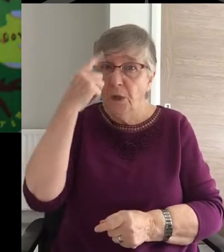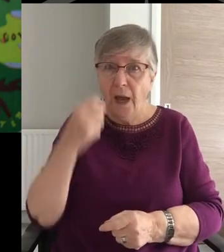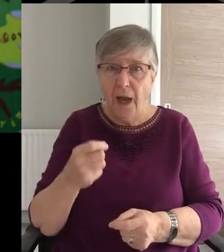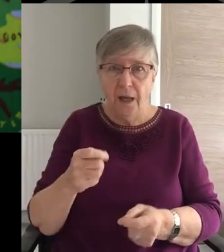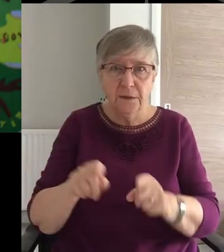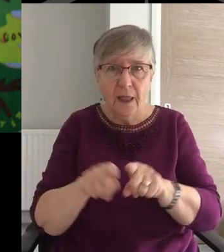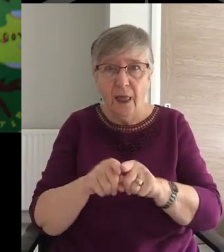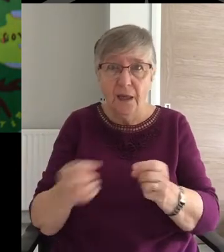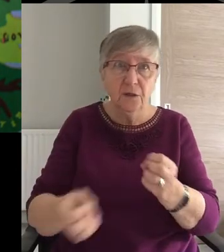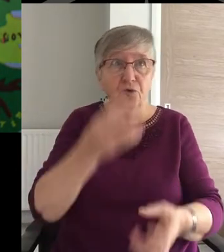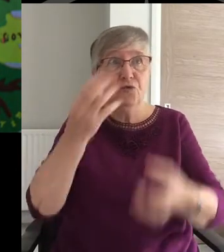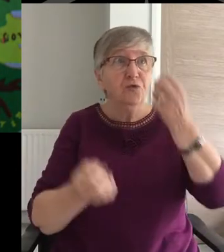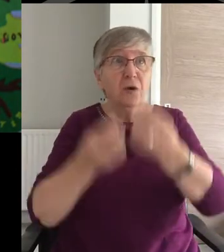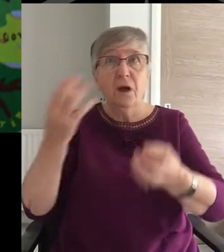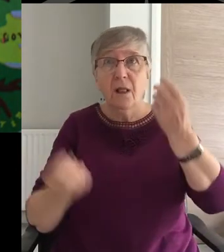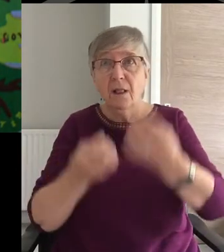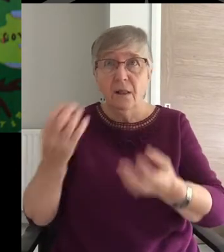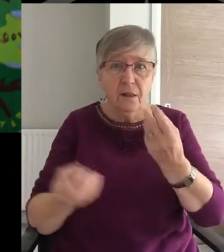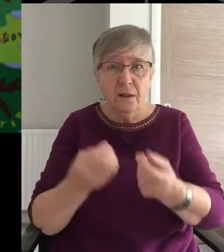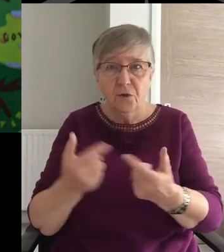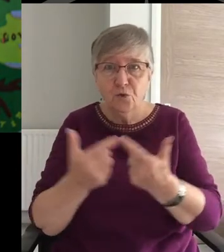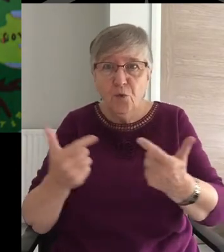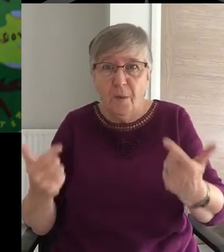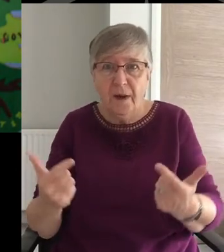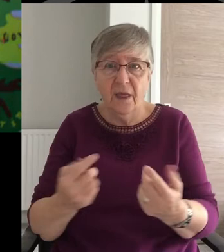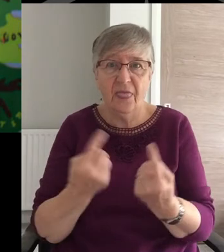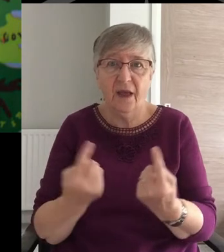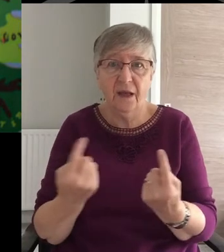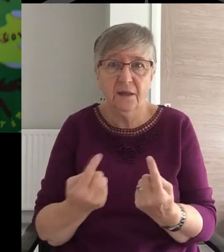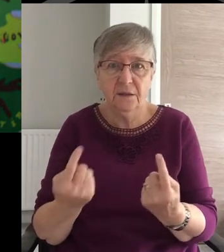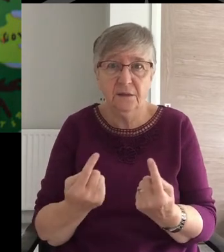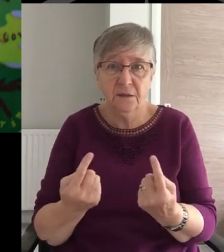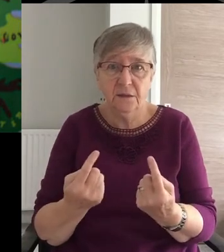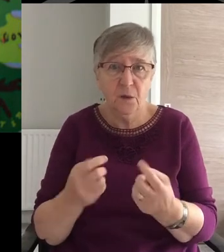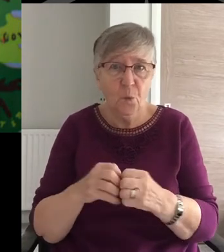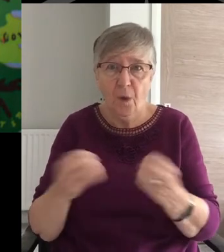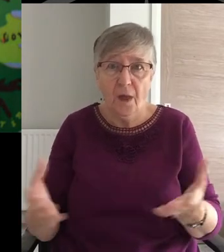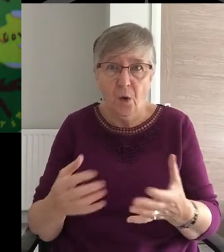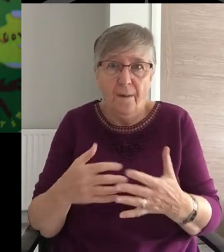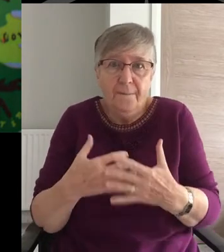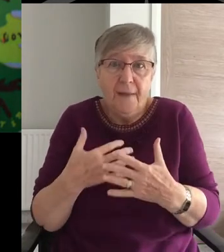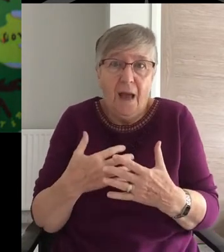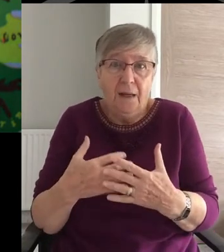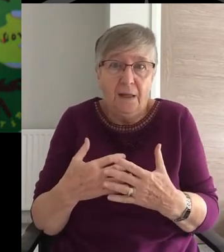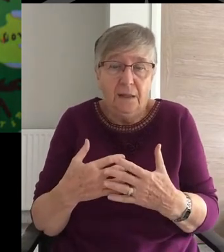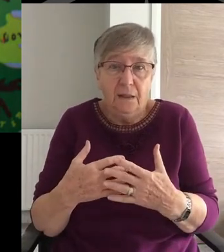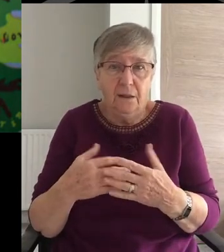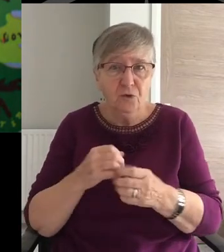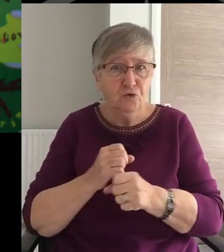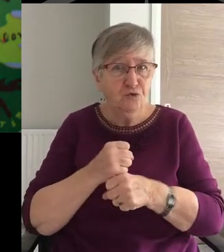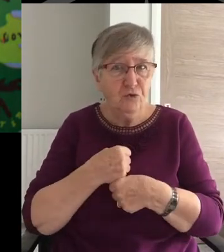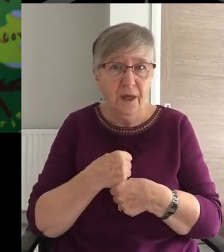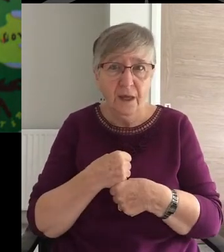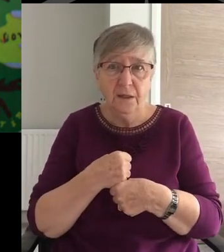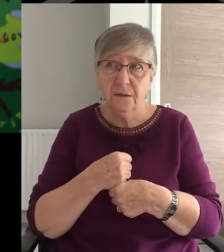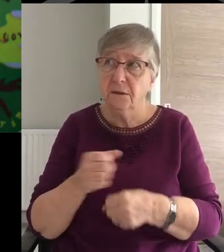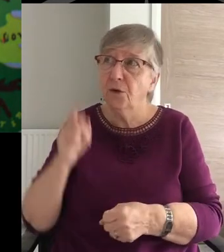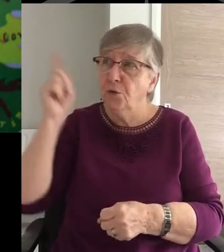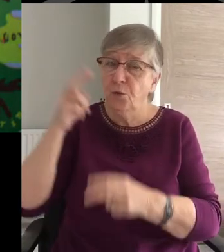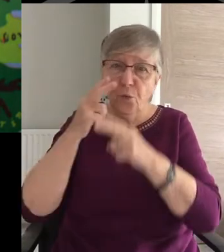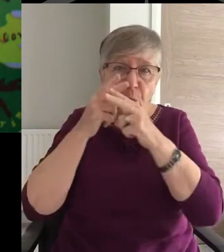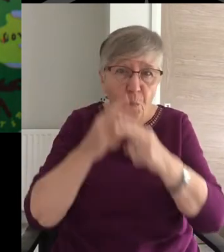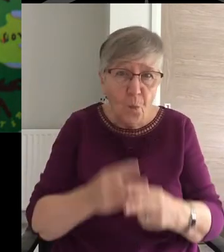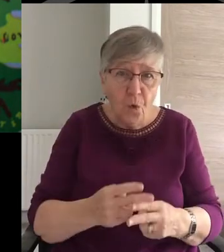juggle some infinite number of balls and do so without panic, without stress. But with each one of us, you are watchful, you